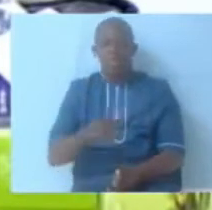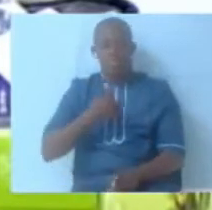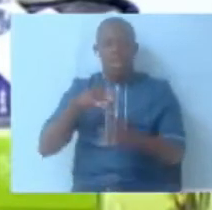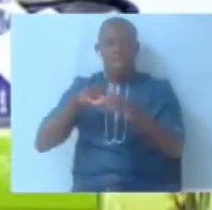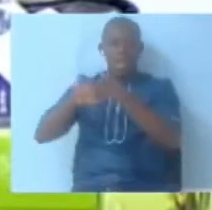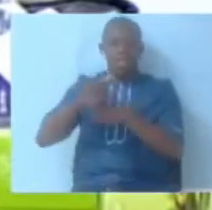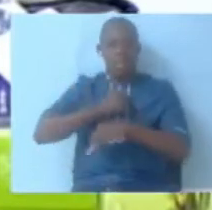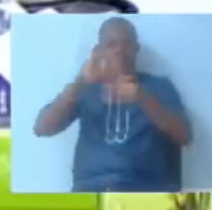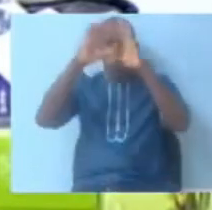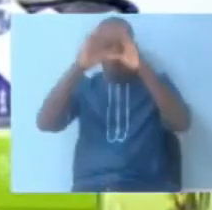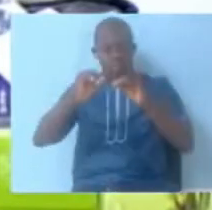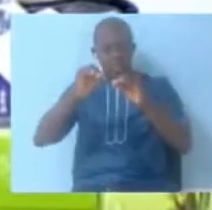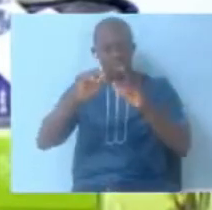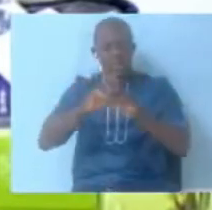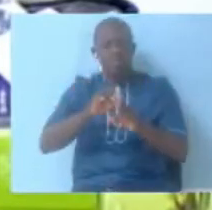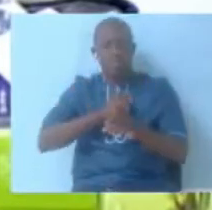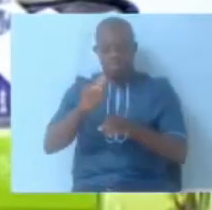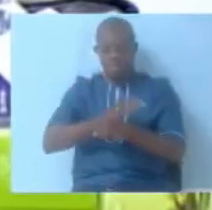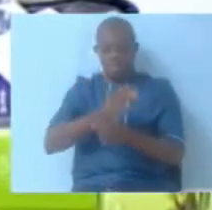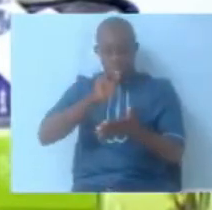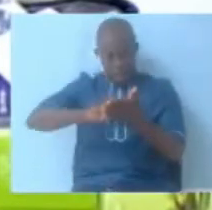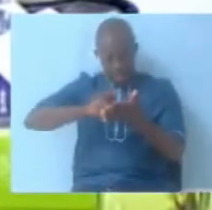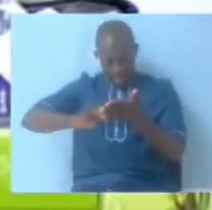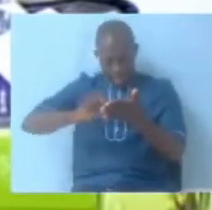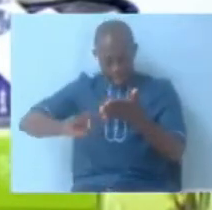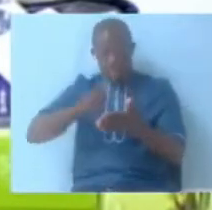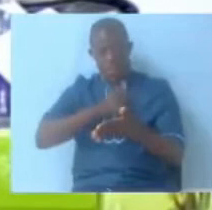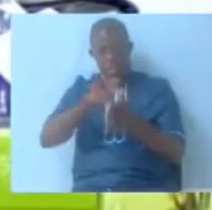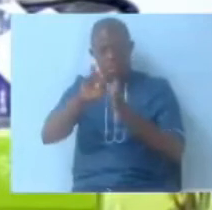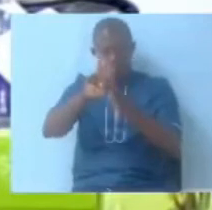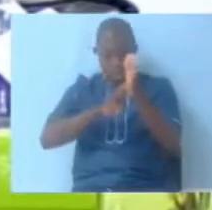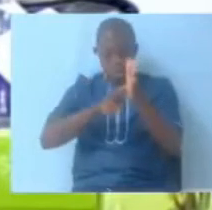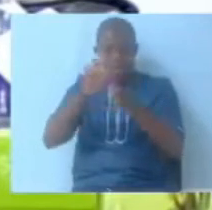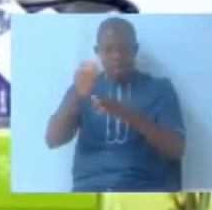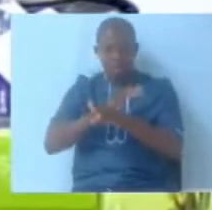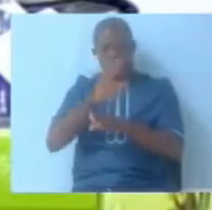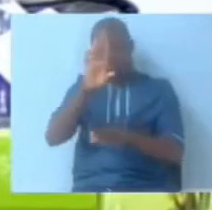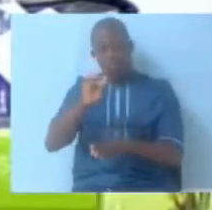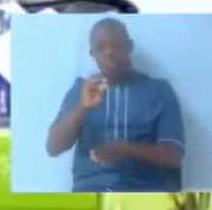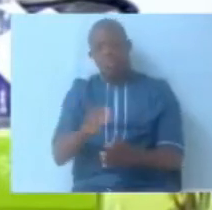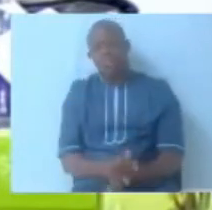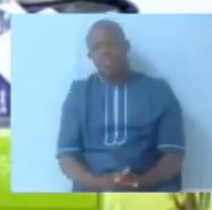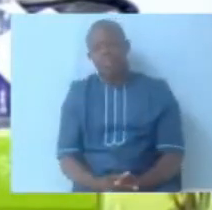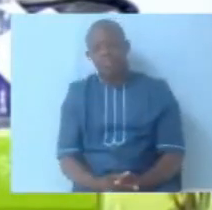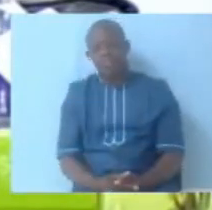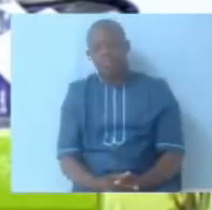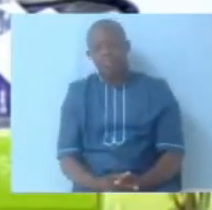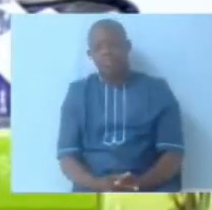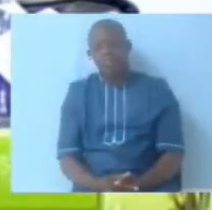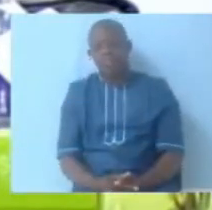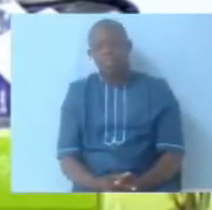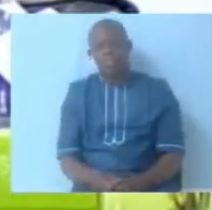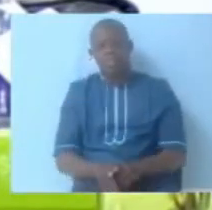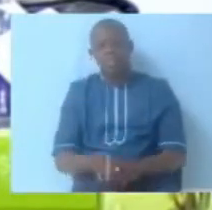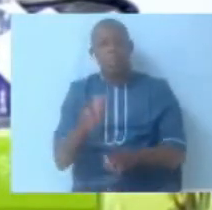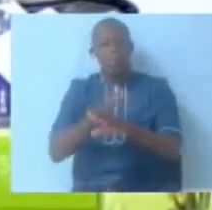chambers whilst I was writing my ruling. Ntata na ofiso kono mbe na kango lusafe kango tumo mbe kango mentala. A whole truckload of soldiers